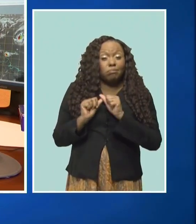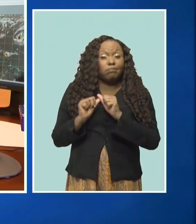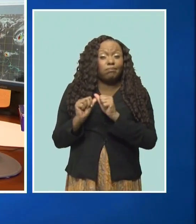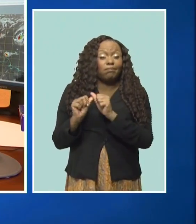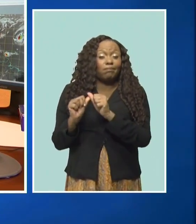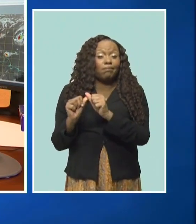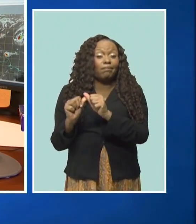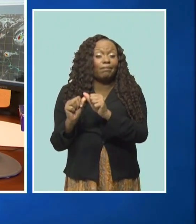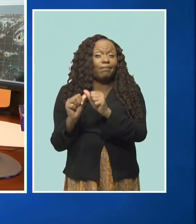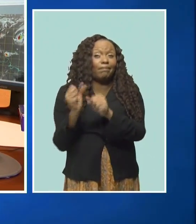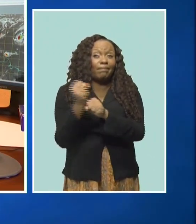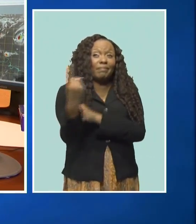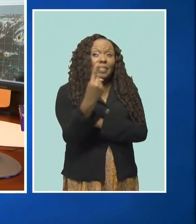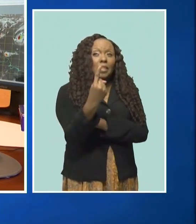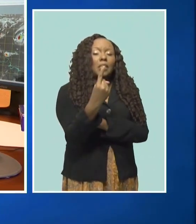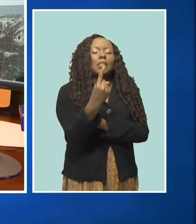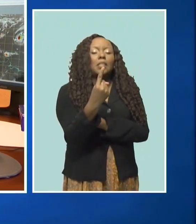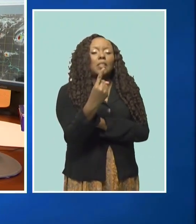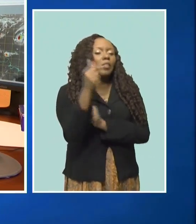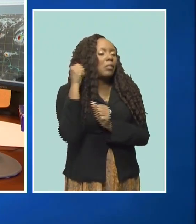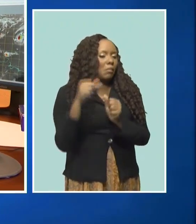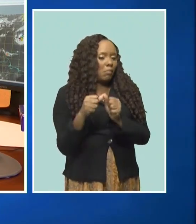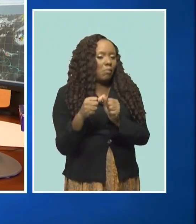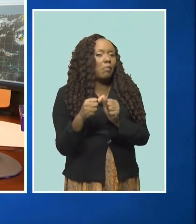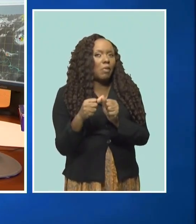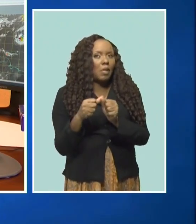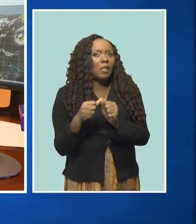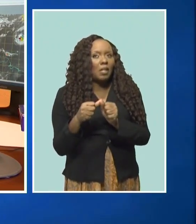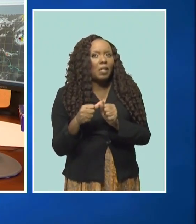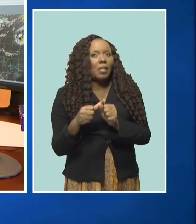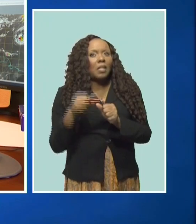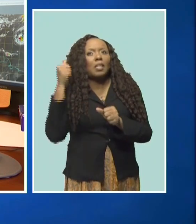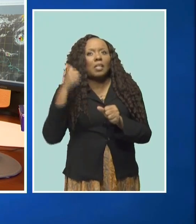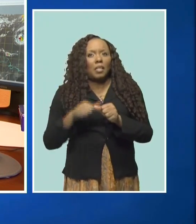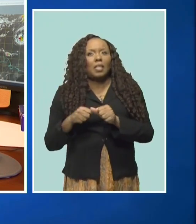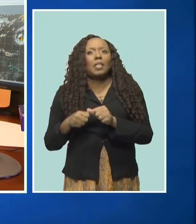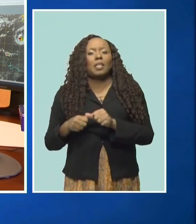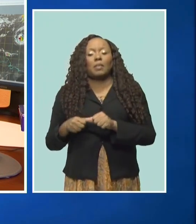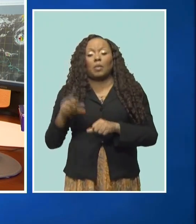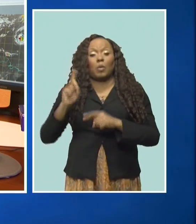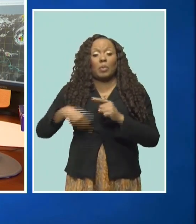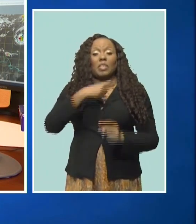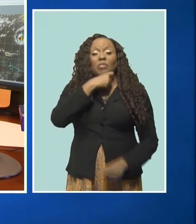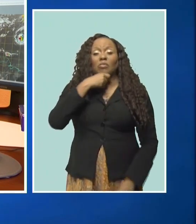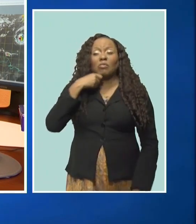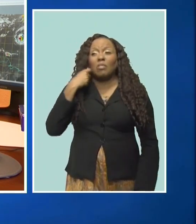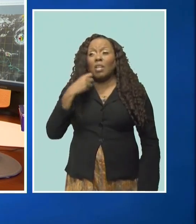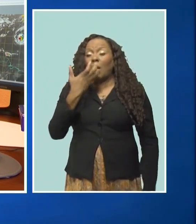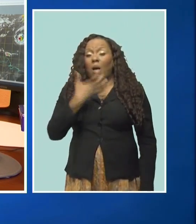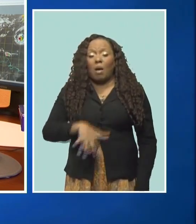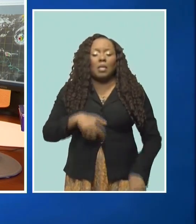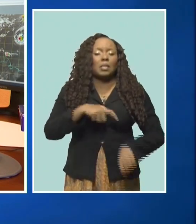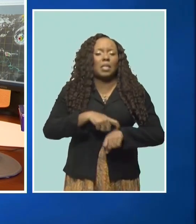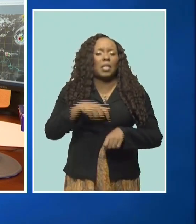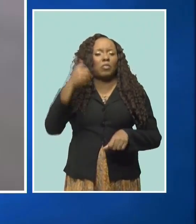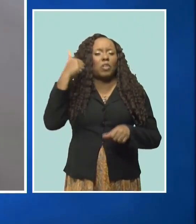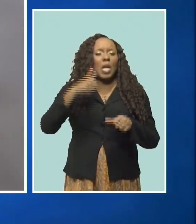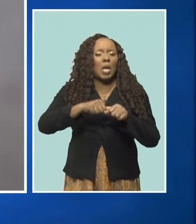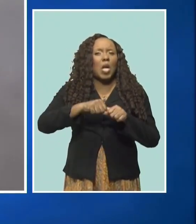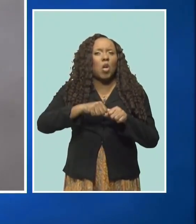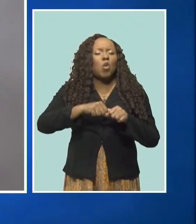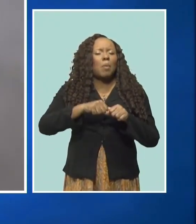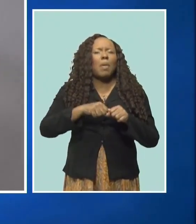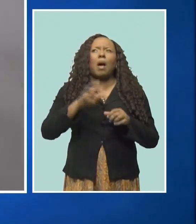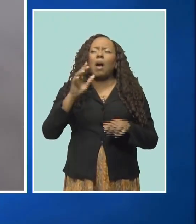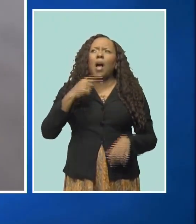that don't forget it when things go back, when we enter the dry season, but just keep it in the back of your head. So,